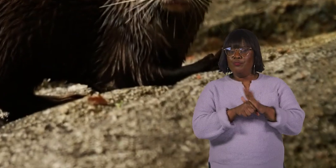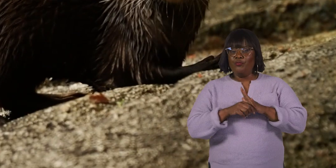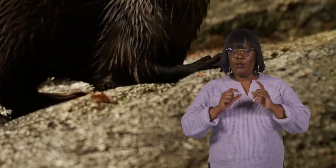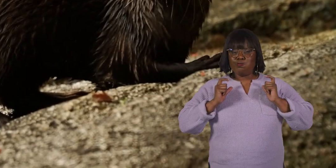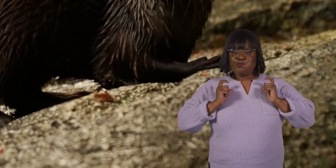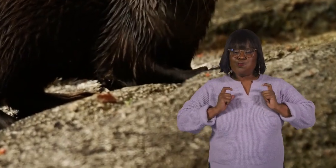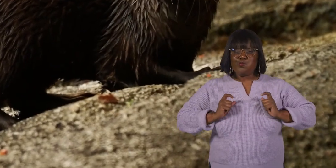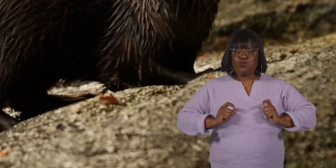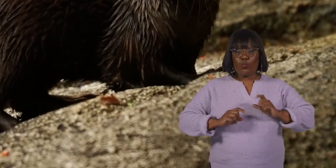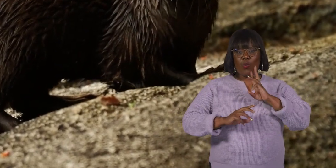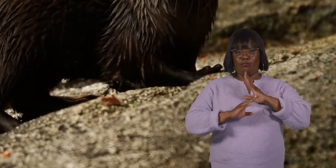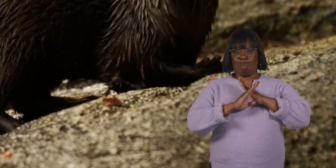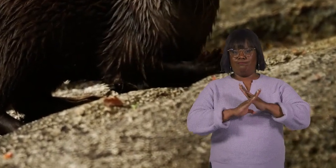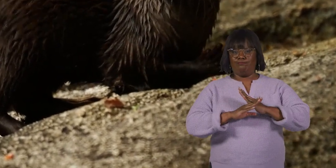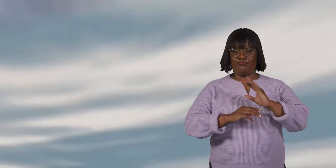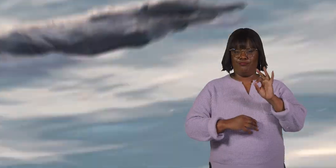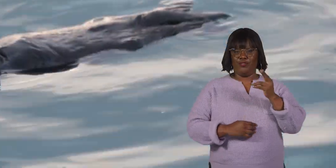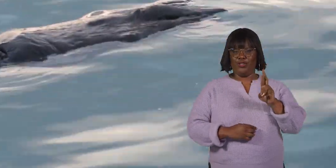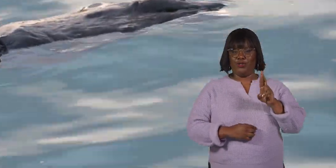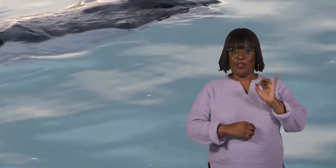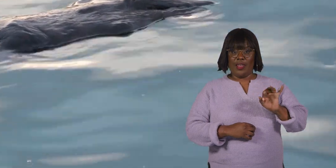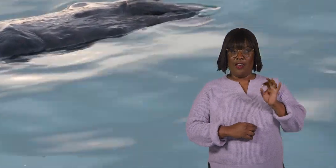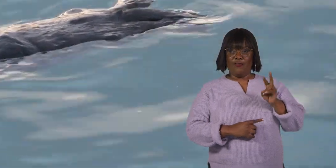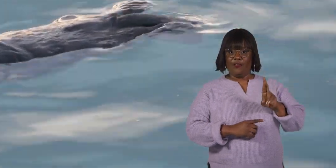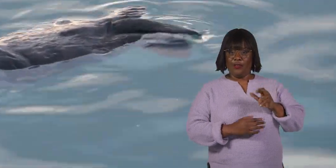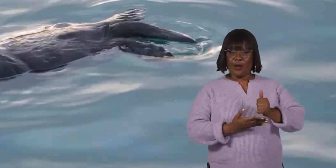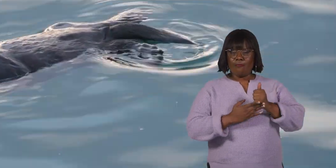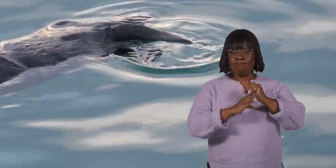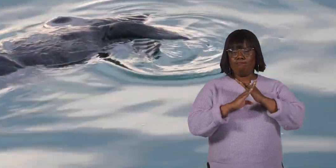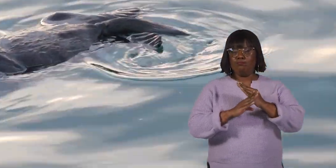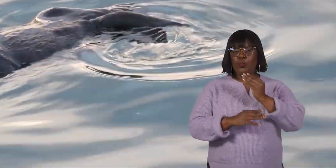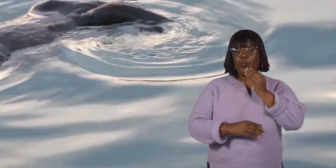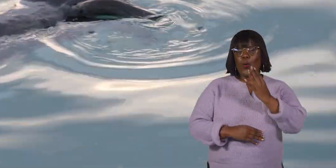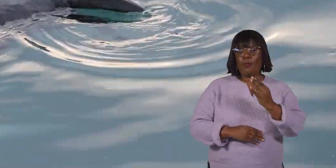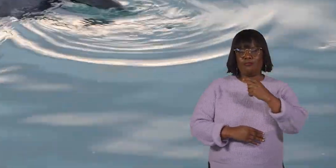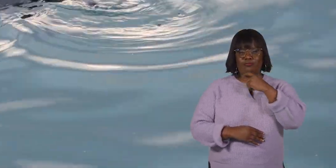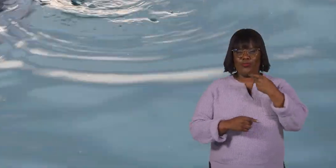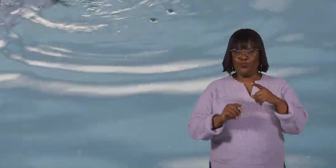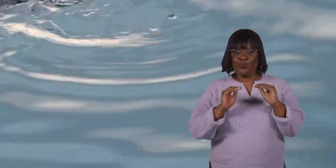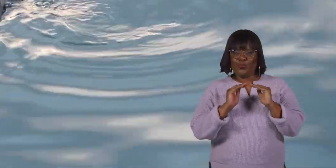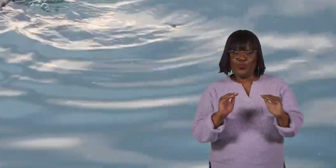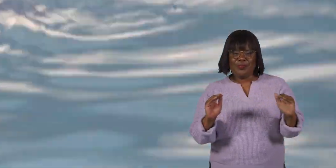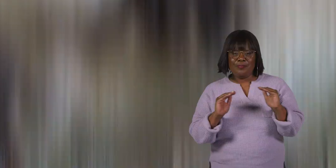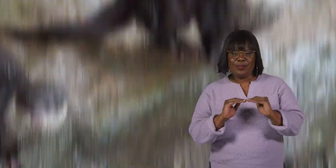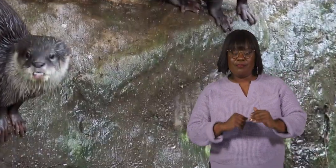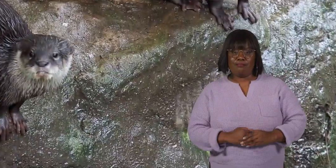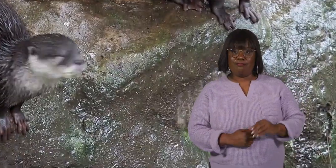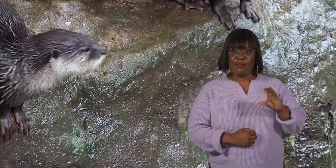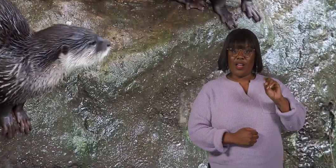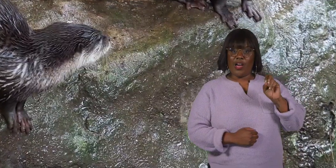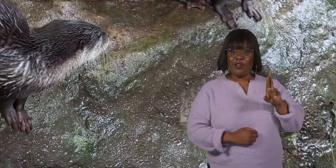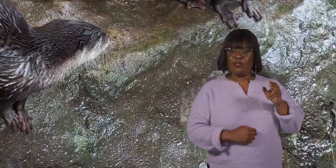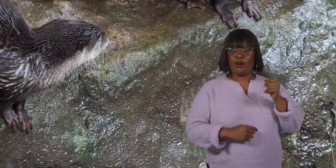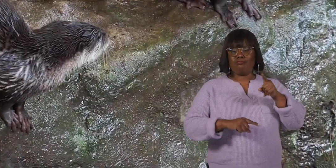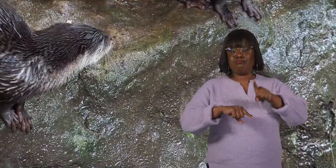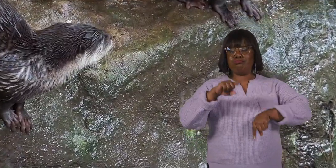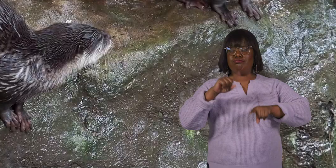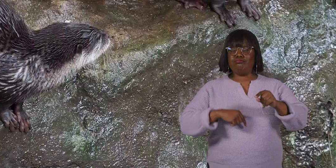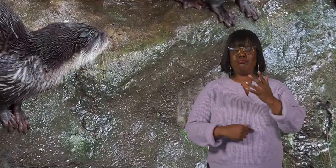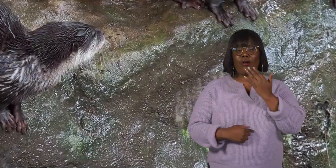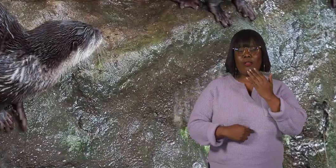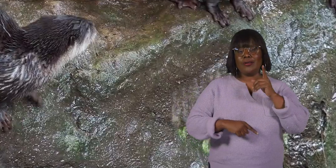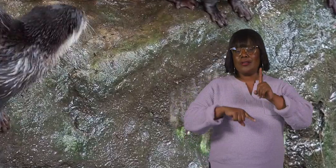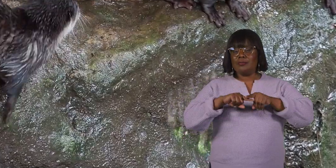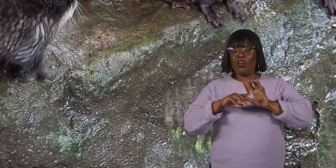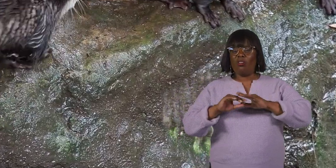covered in thick, waterproof fur. Their fur keeps them warm and dry while swimming. Otters come in a range